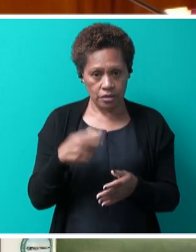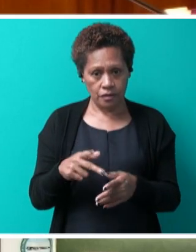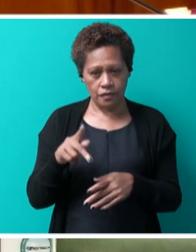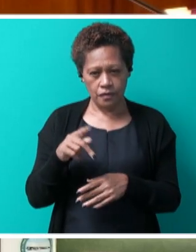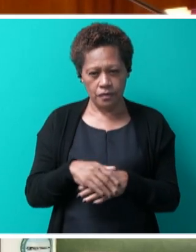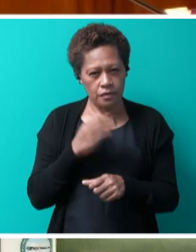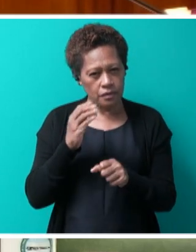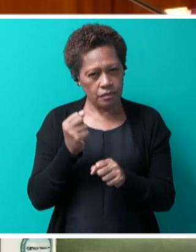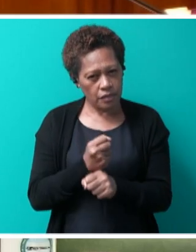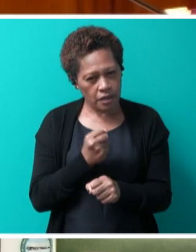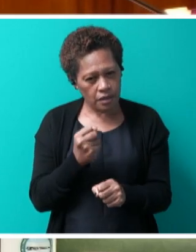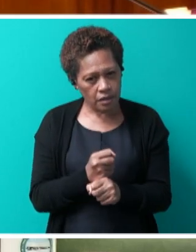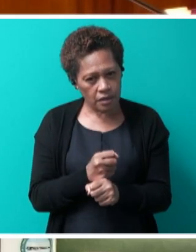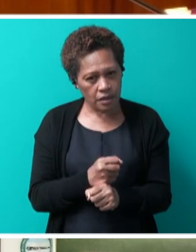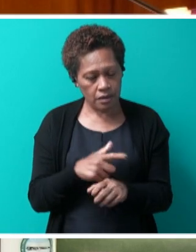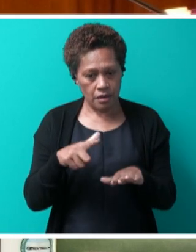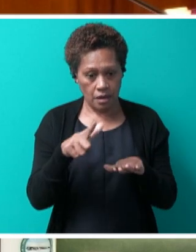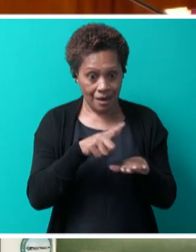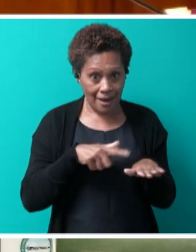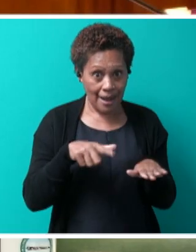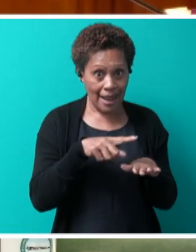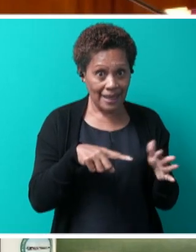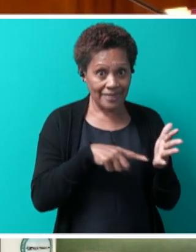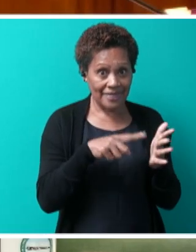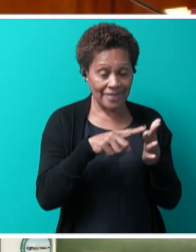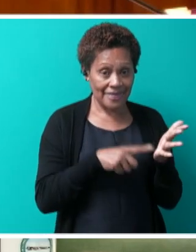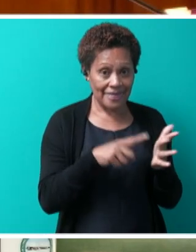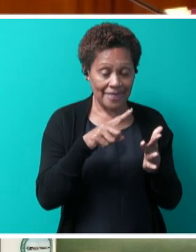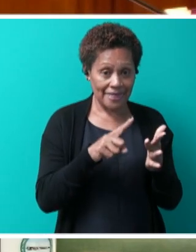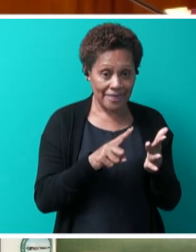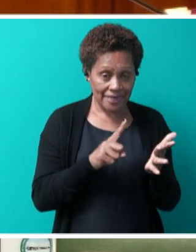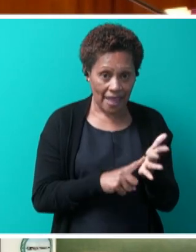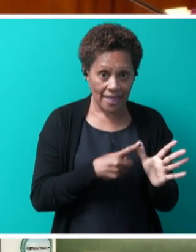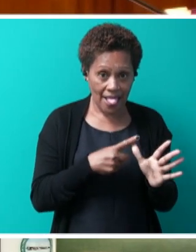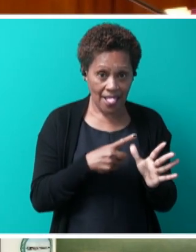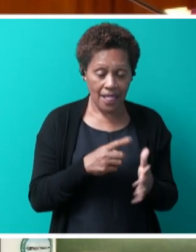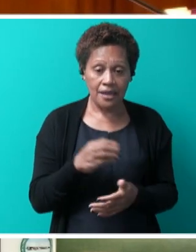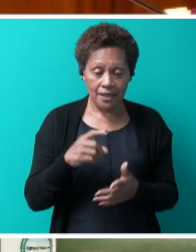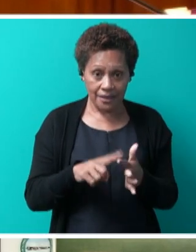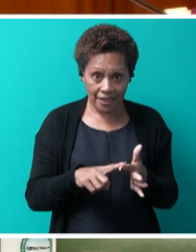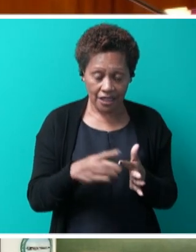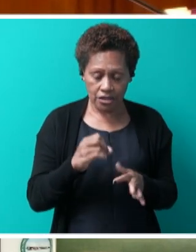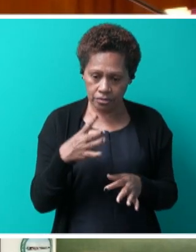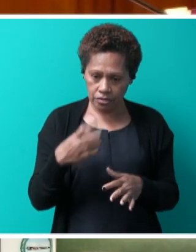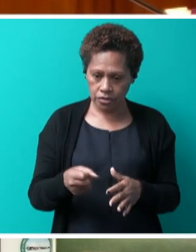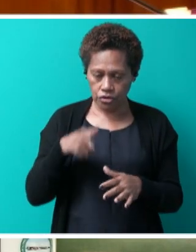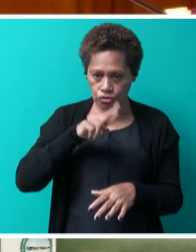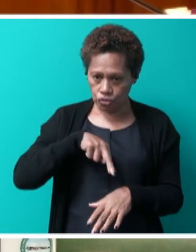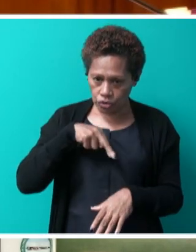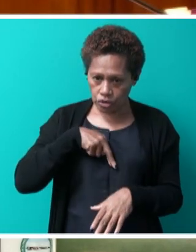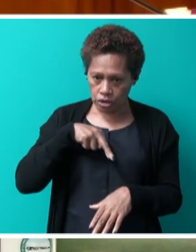community interest in land title guidance, property registration, and trust and religious organization